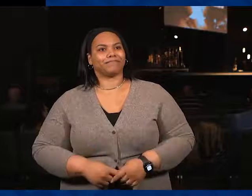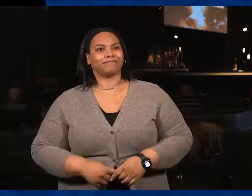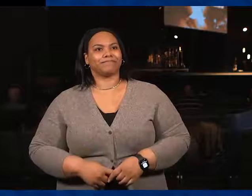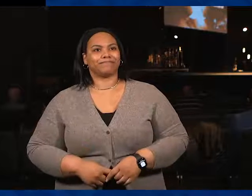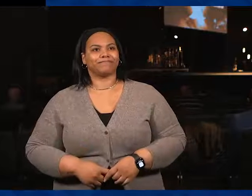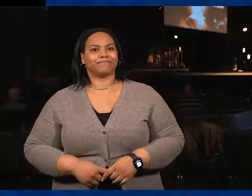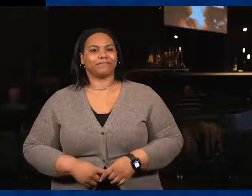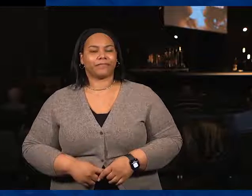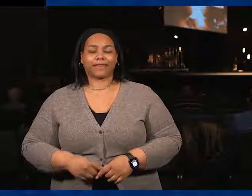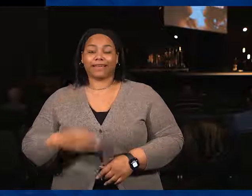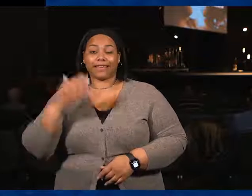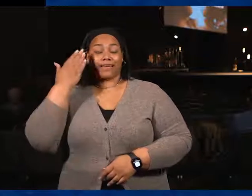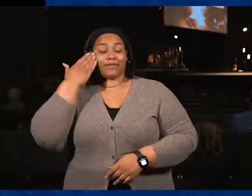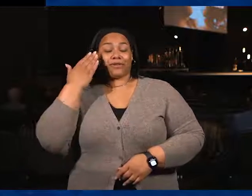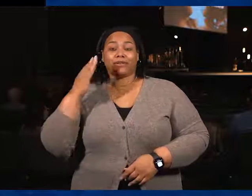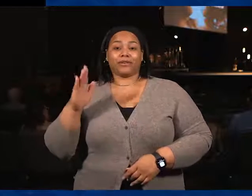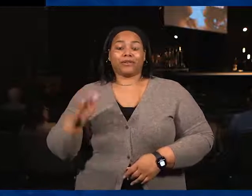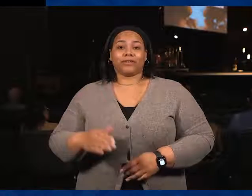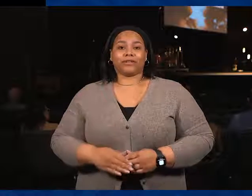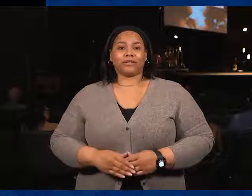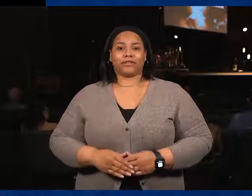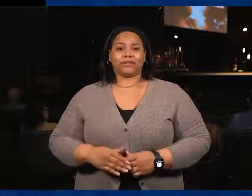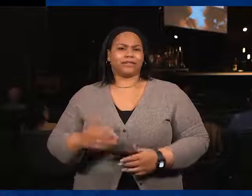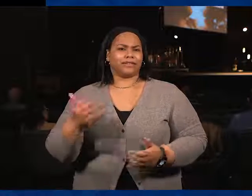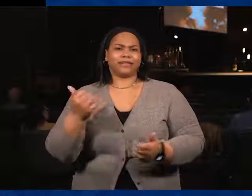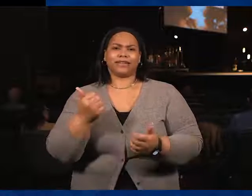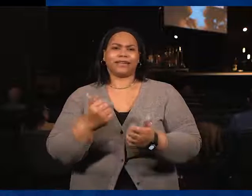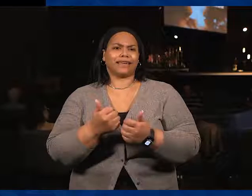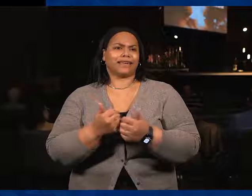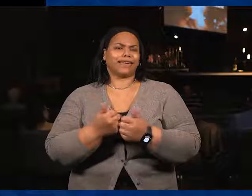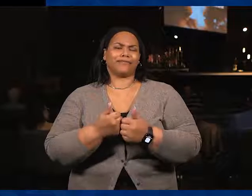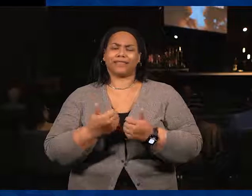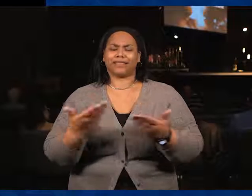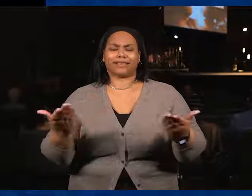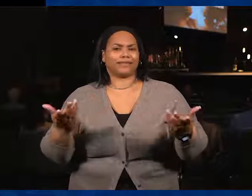Friends, I don't know everything that's going on in your house.